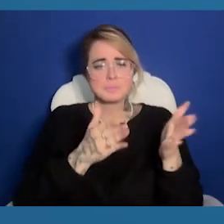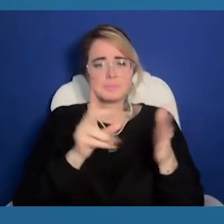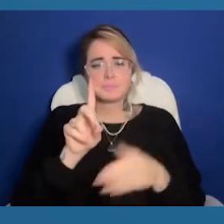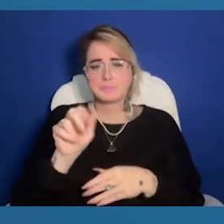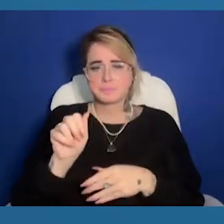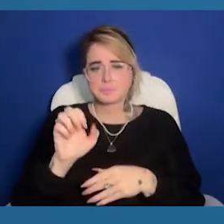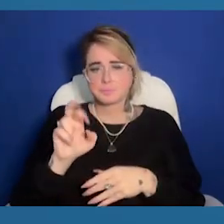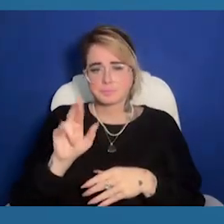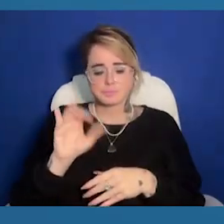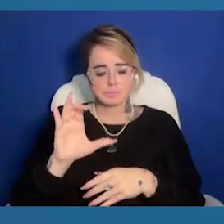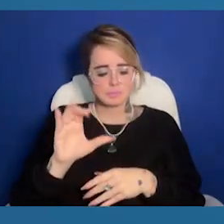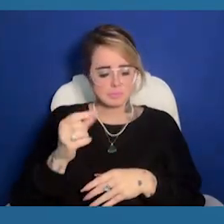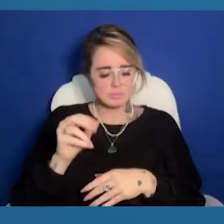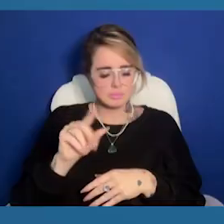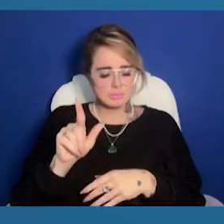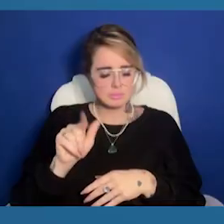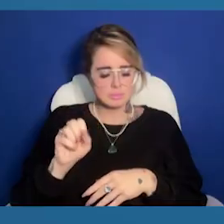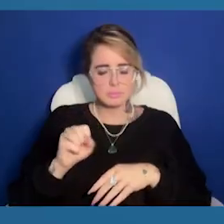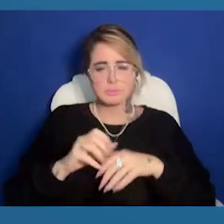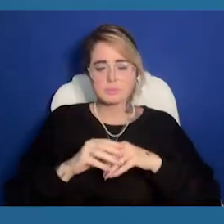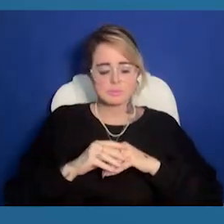Gonzalez.